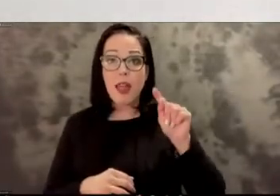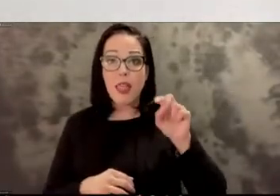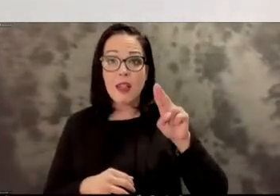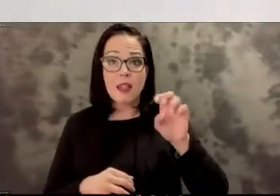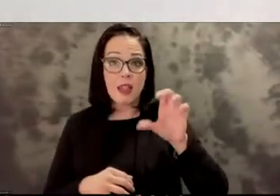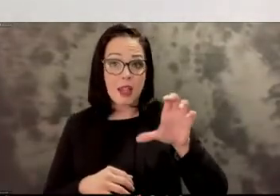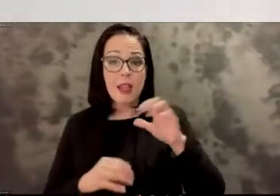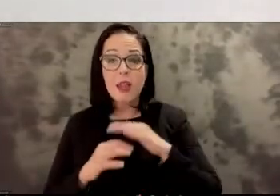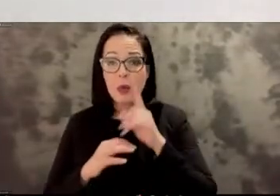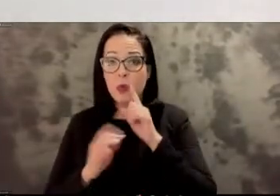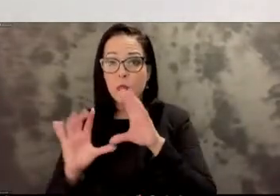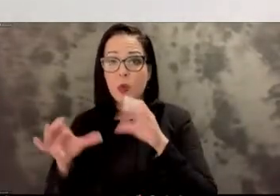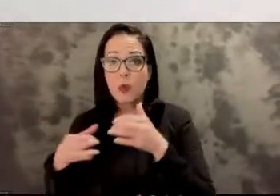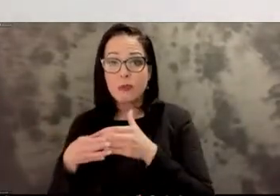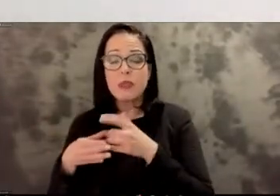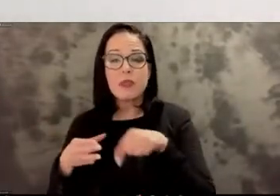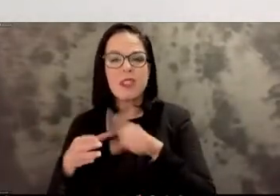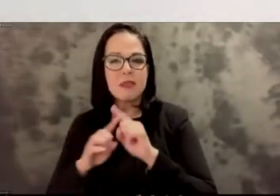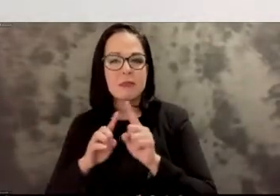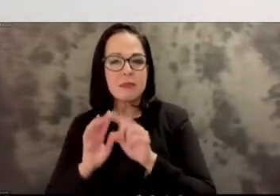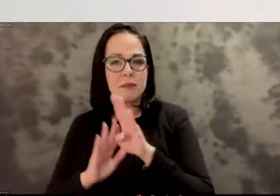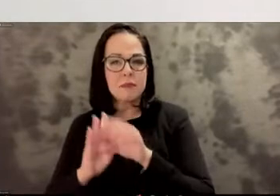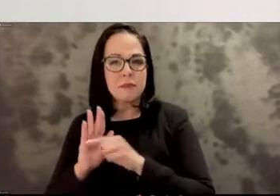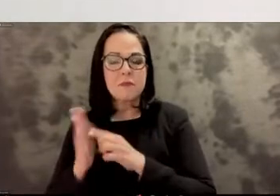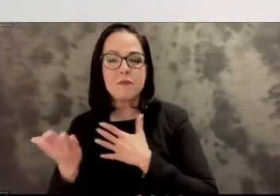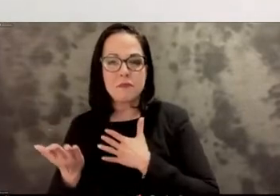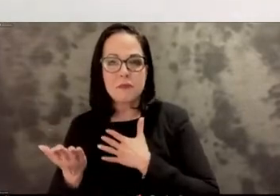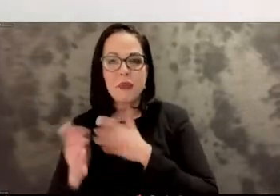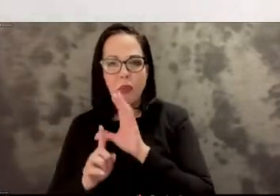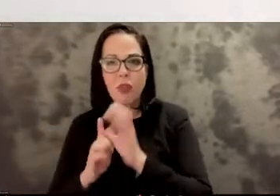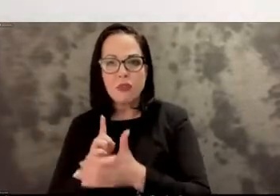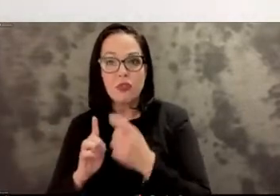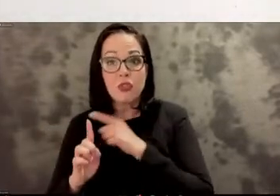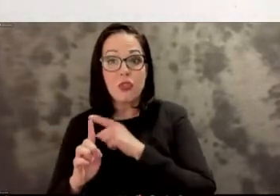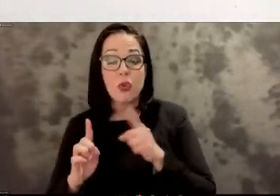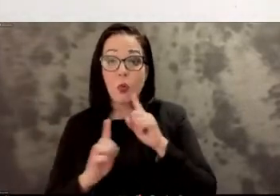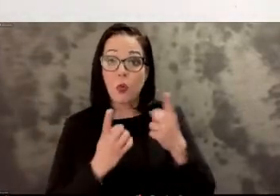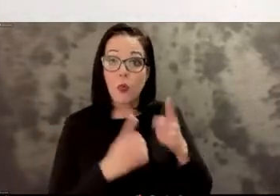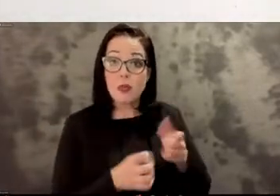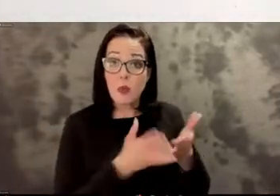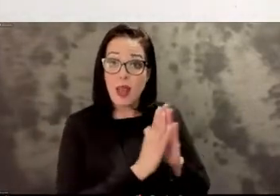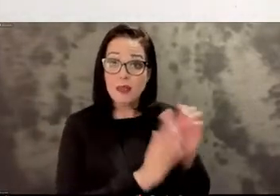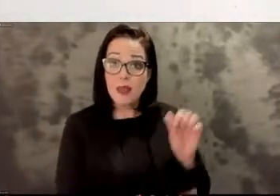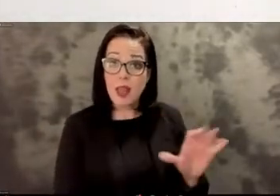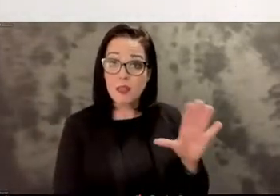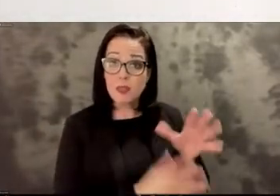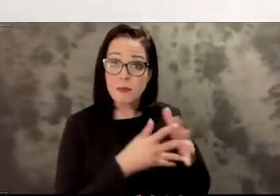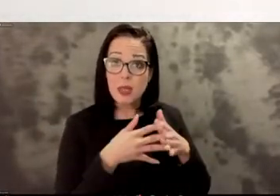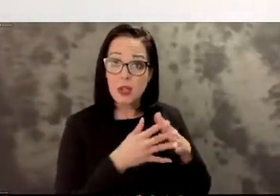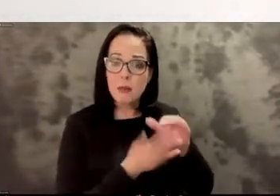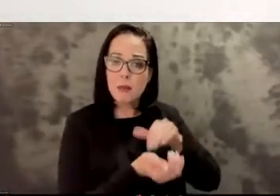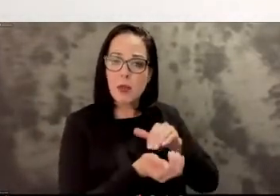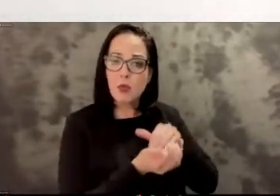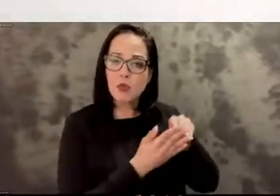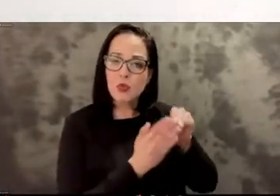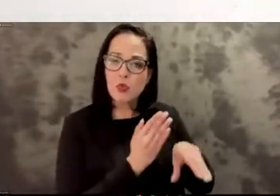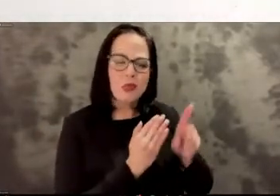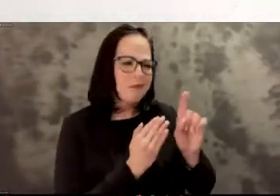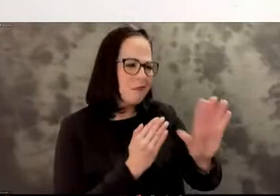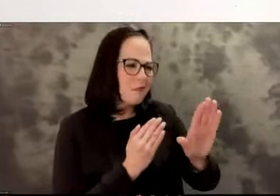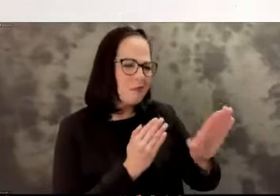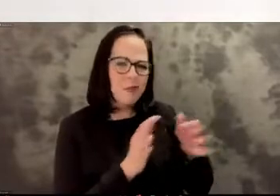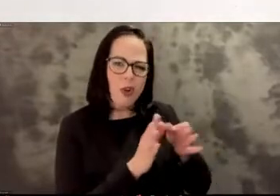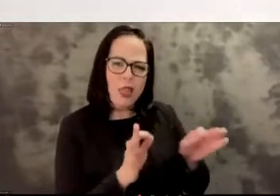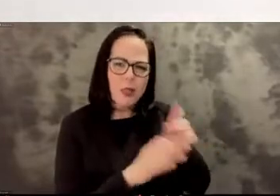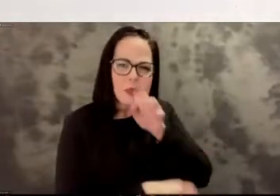interesting aspect is when you ask Asian American medical students, what language do